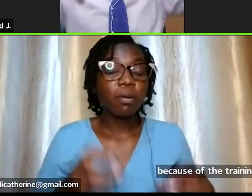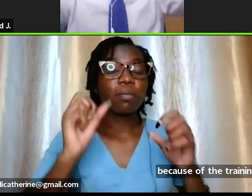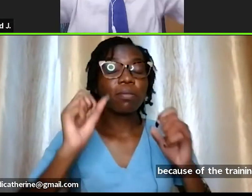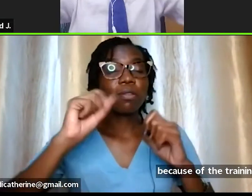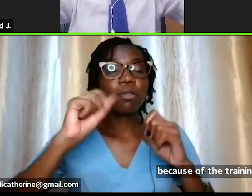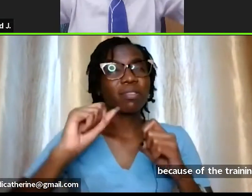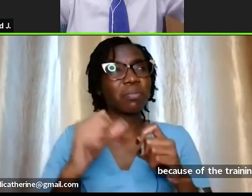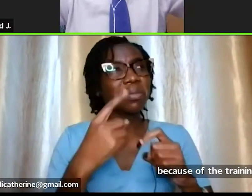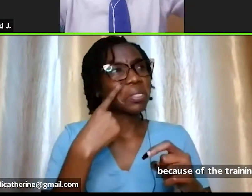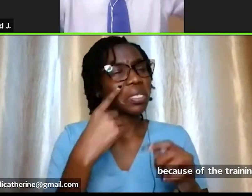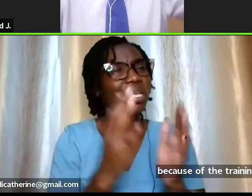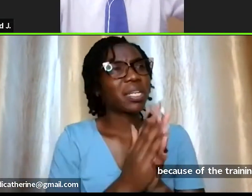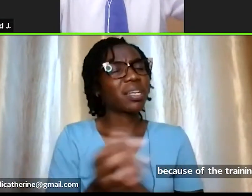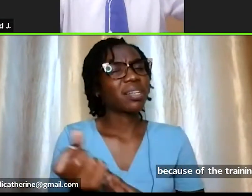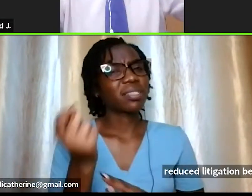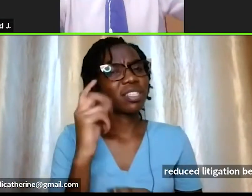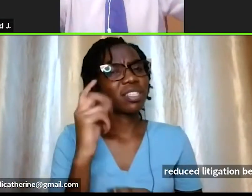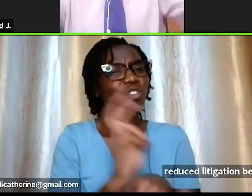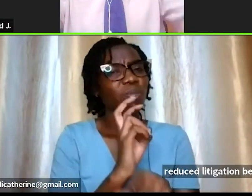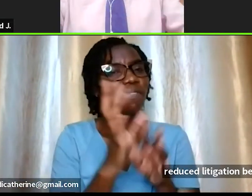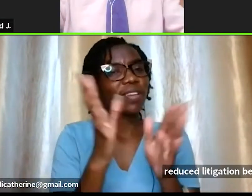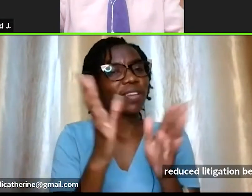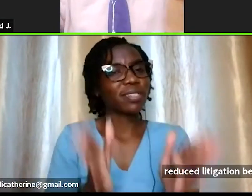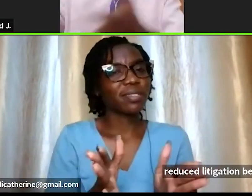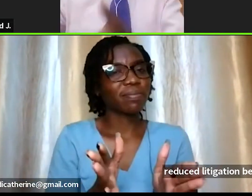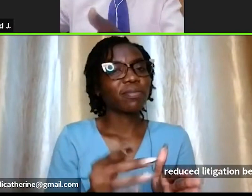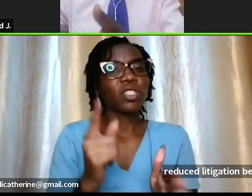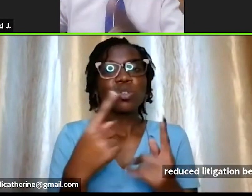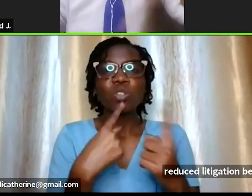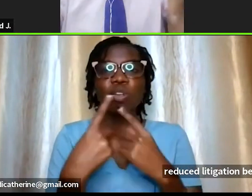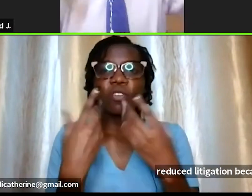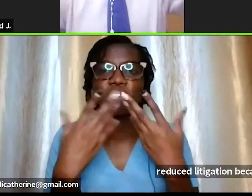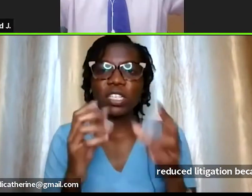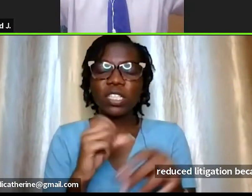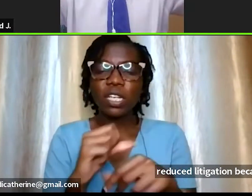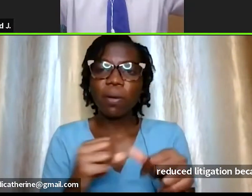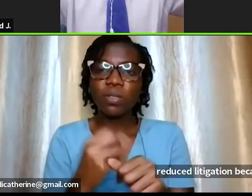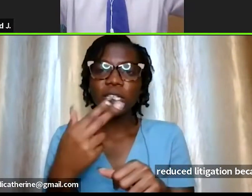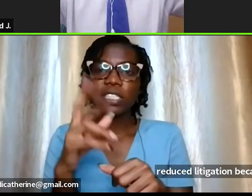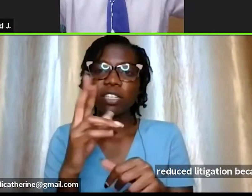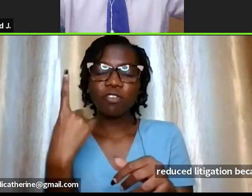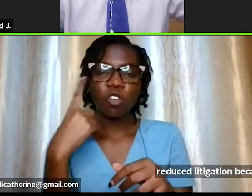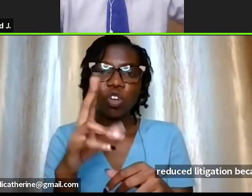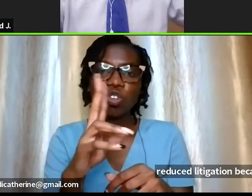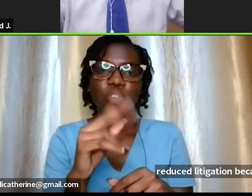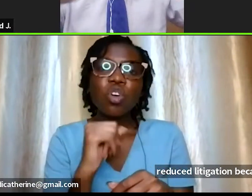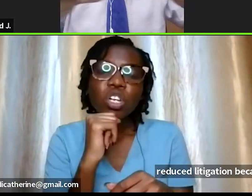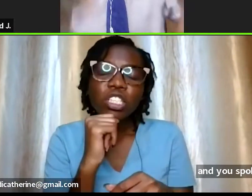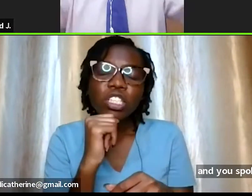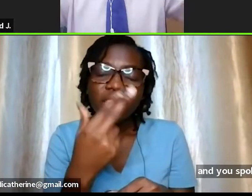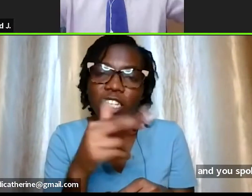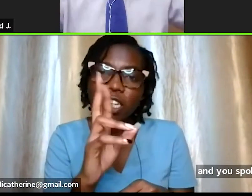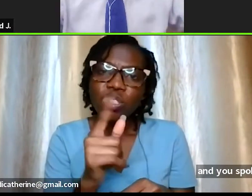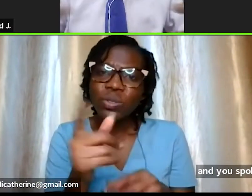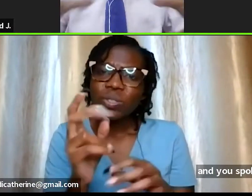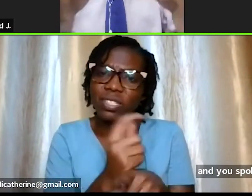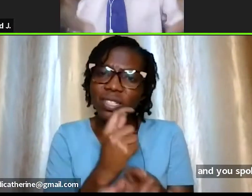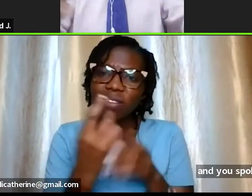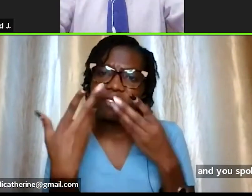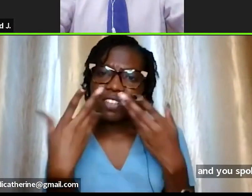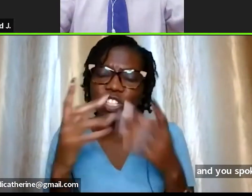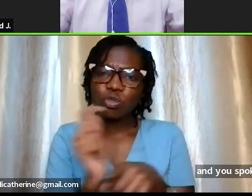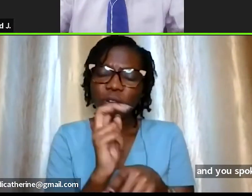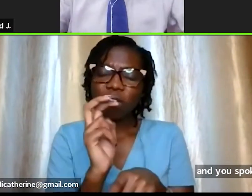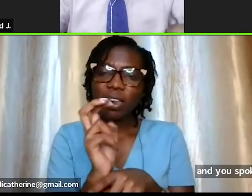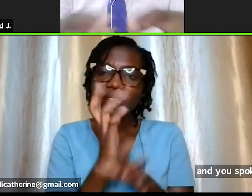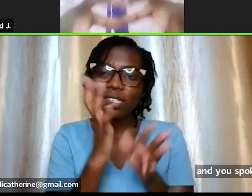supervisors, and you spoke about HR for non-HR. Have you been able to train supervisors so that they can be